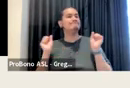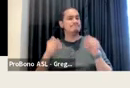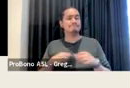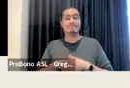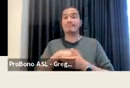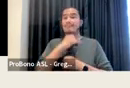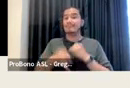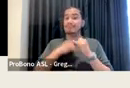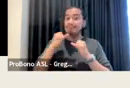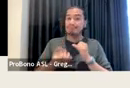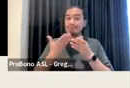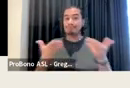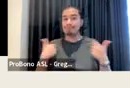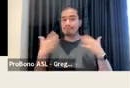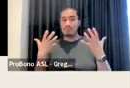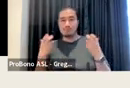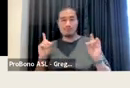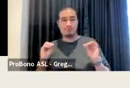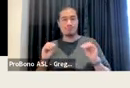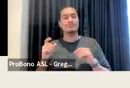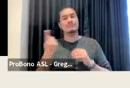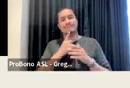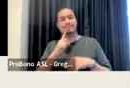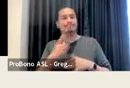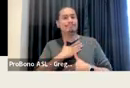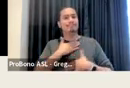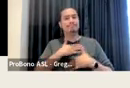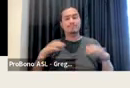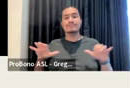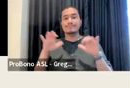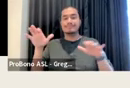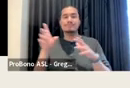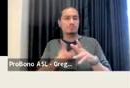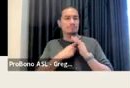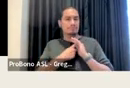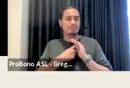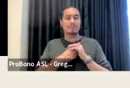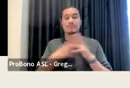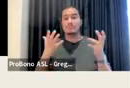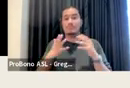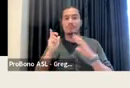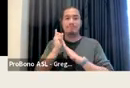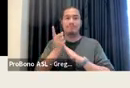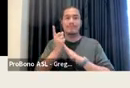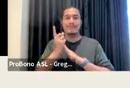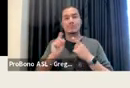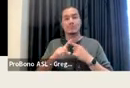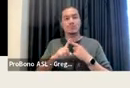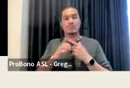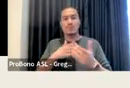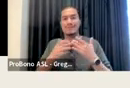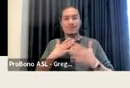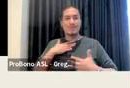do is something I really like to do to start off, and I will pull out a timer, is just take a minute to just do whatever